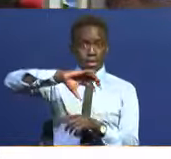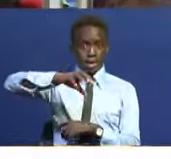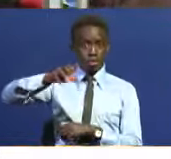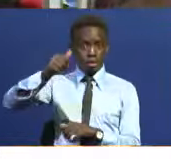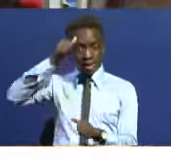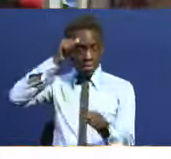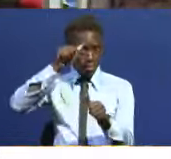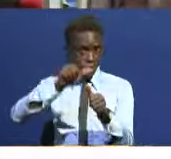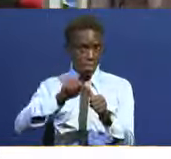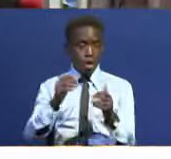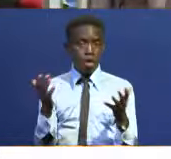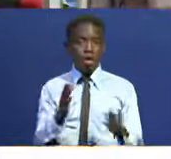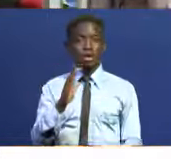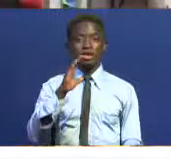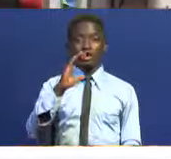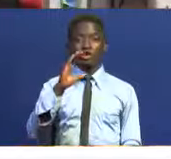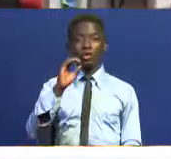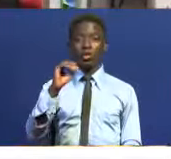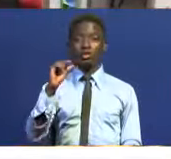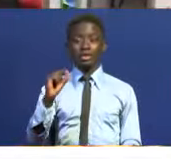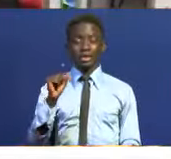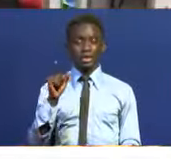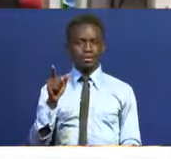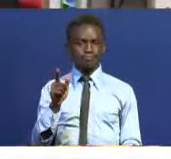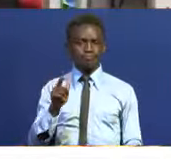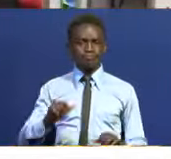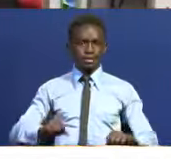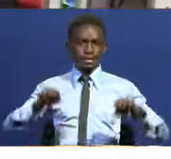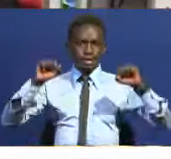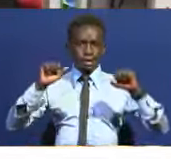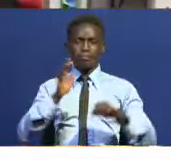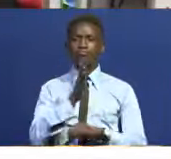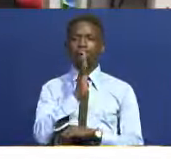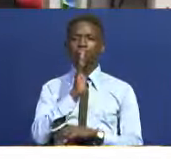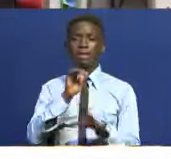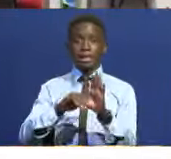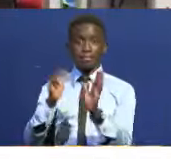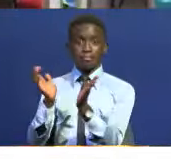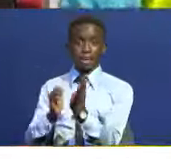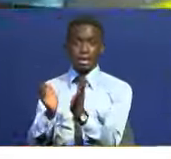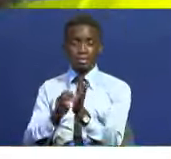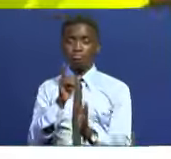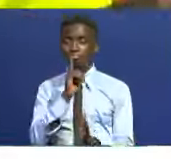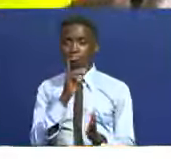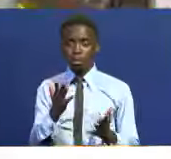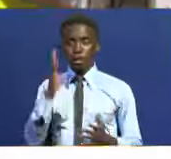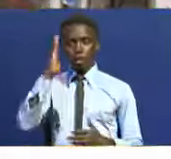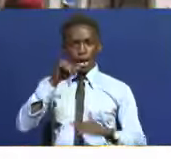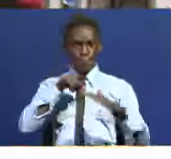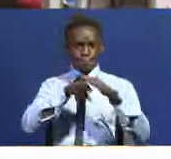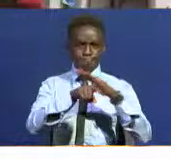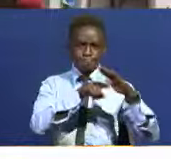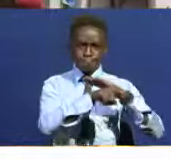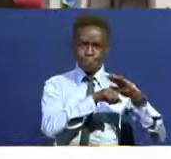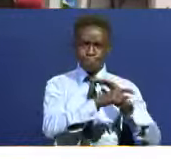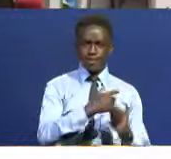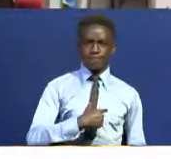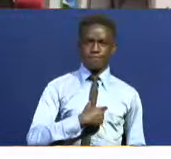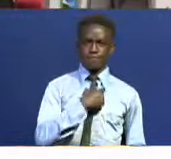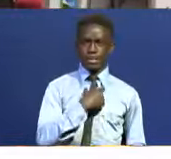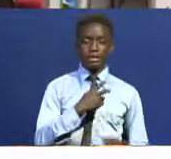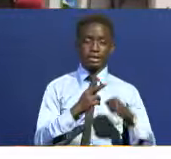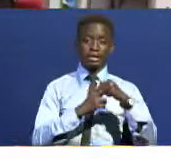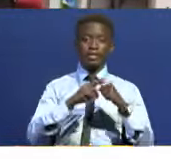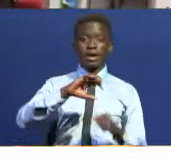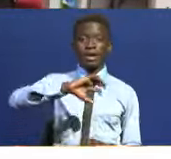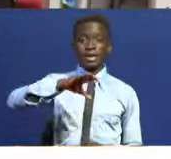COG chair, that is Anne Waiguru, was speaking in Machakos County, clearly stated that they will visit the various, not just the seven counties, but the whole devolved units,